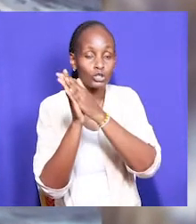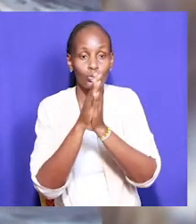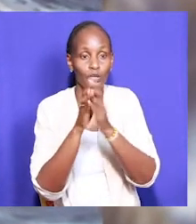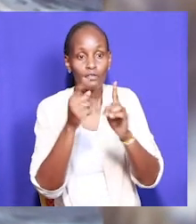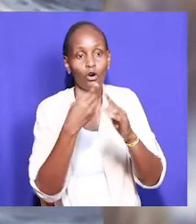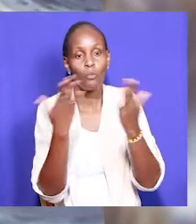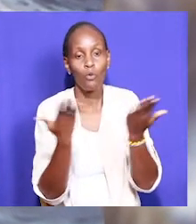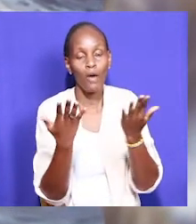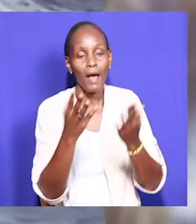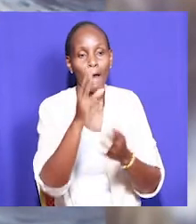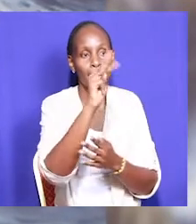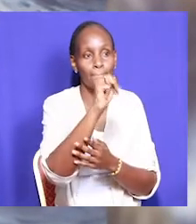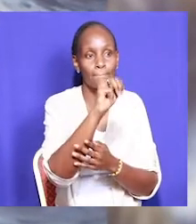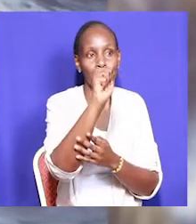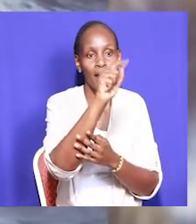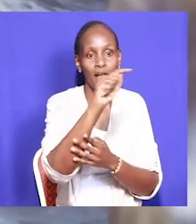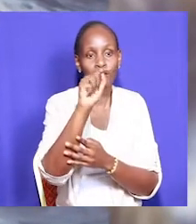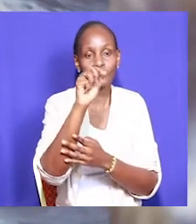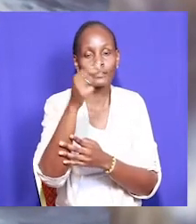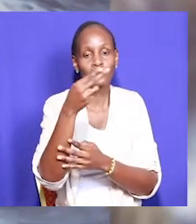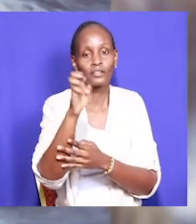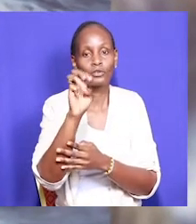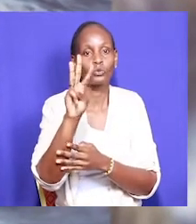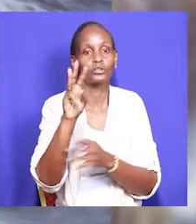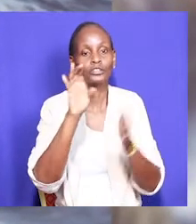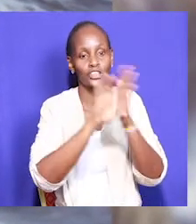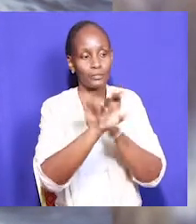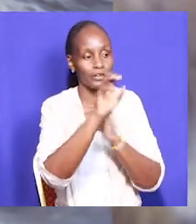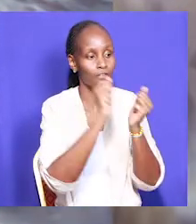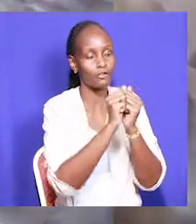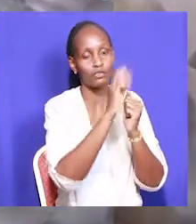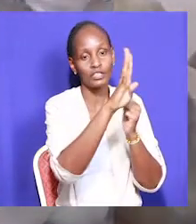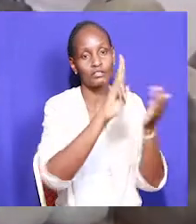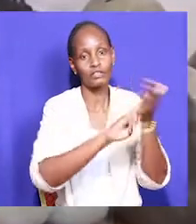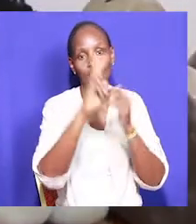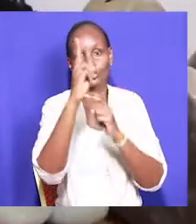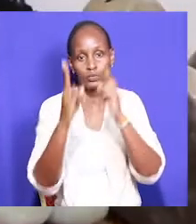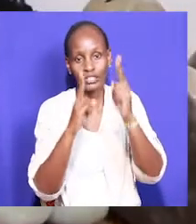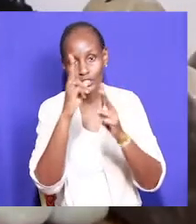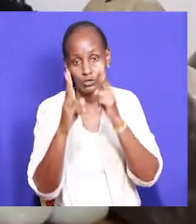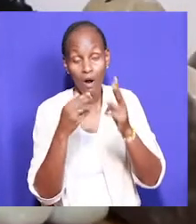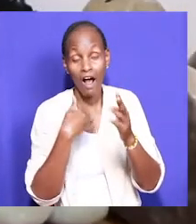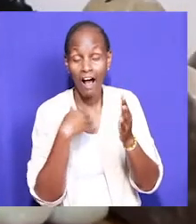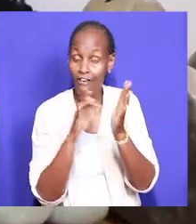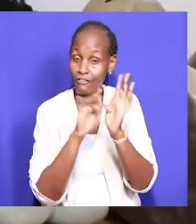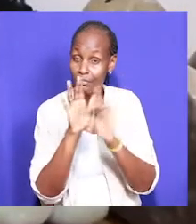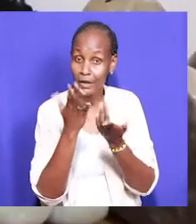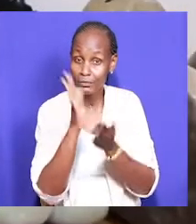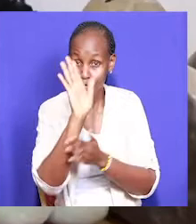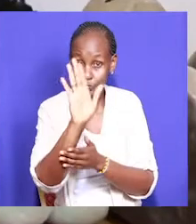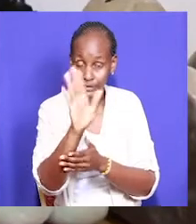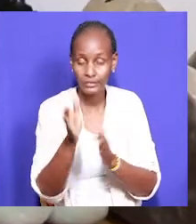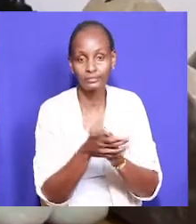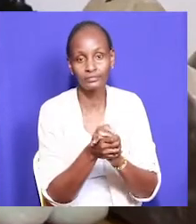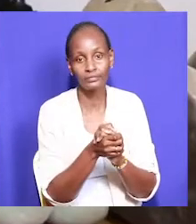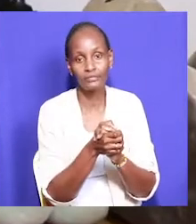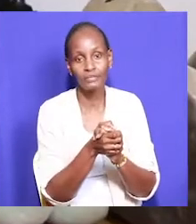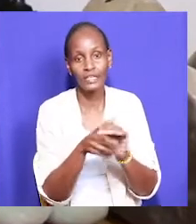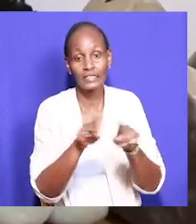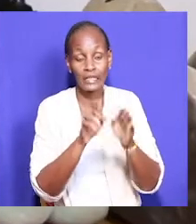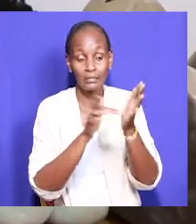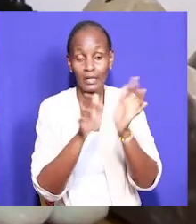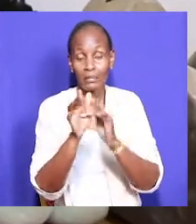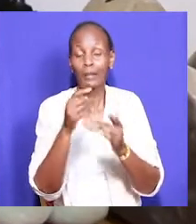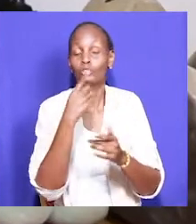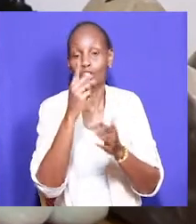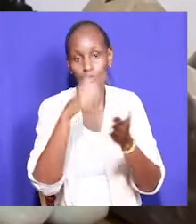from the book of Matthew, chapter 14, verse 22. So do you have your Bibles? Yes. So the Bible